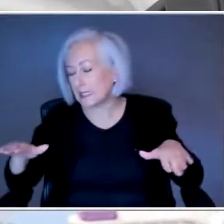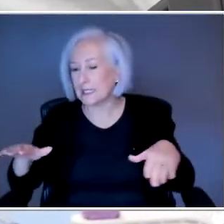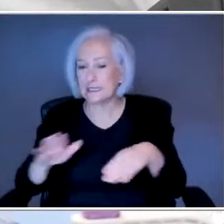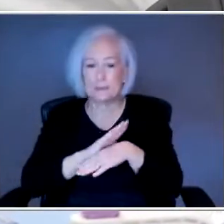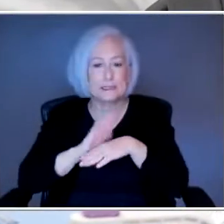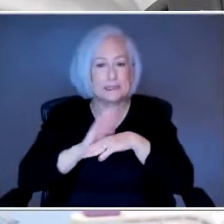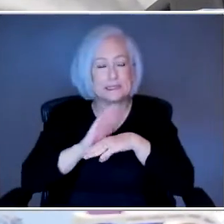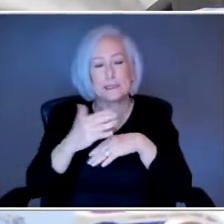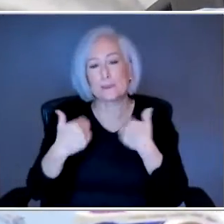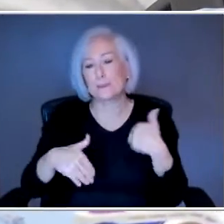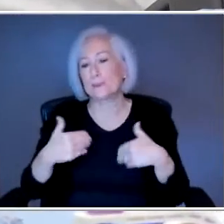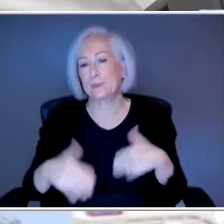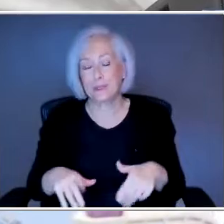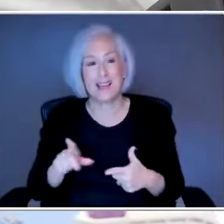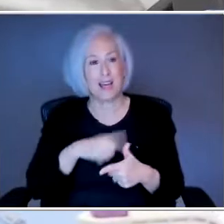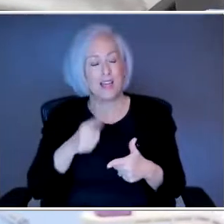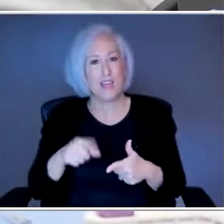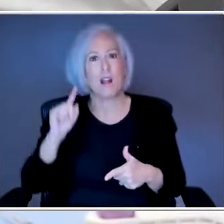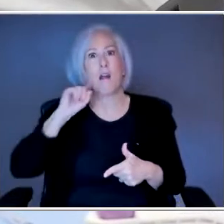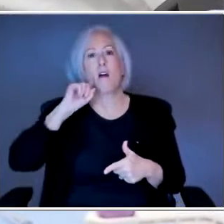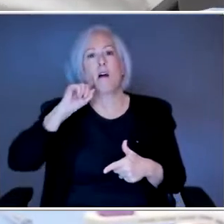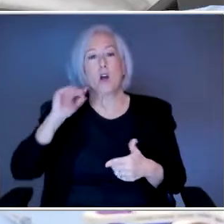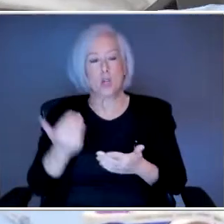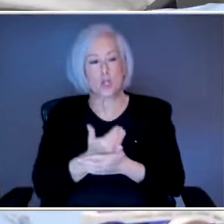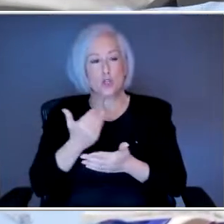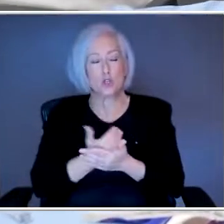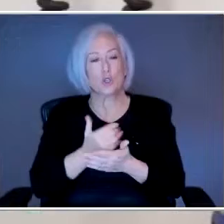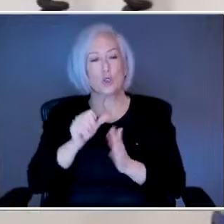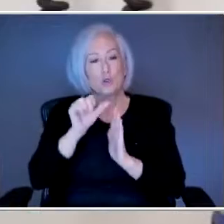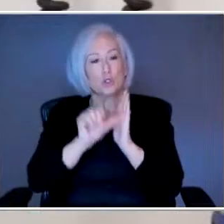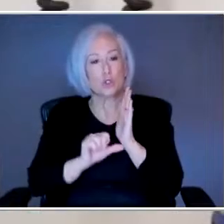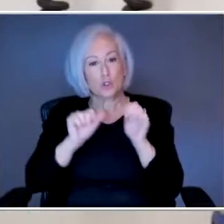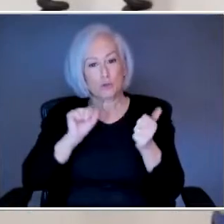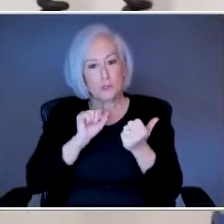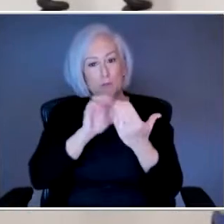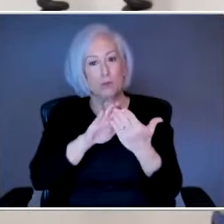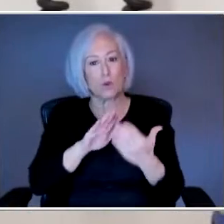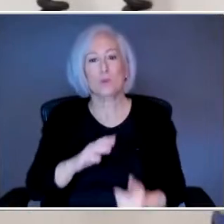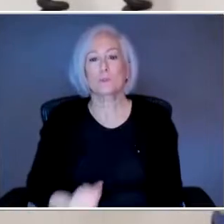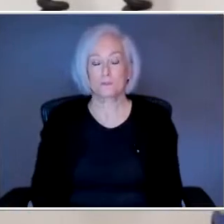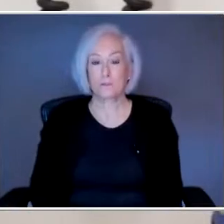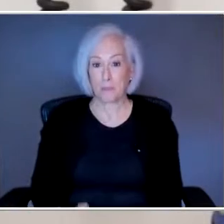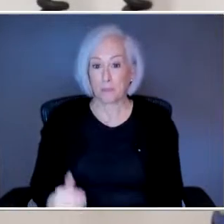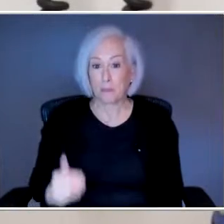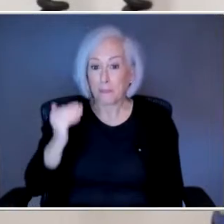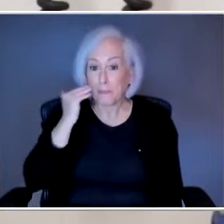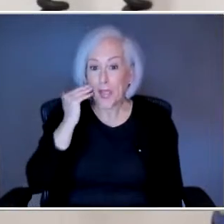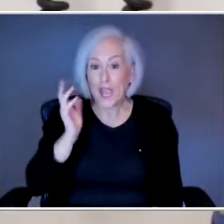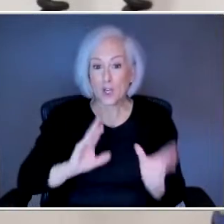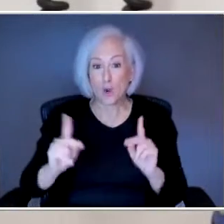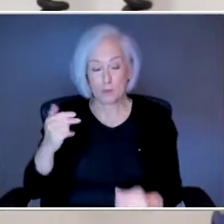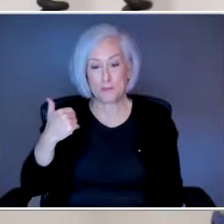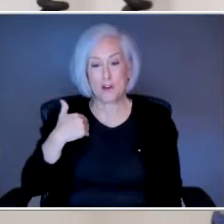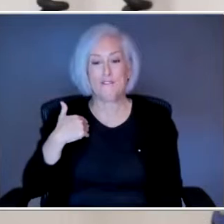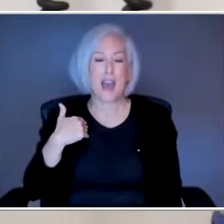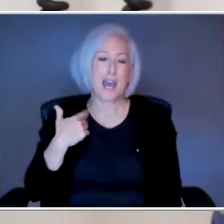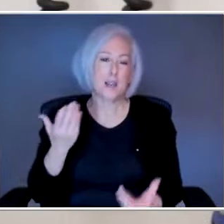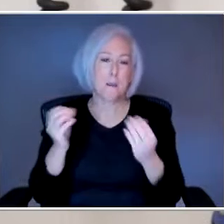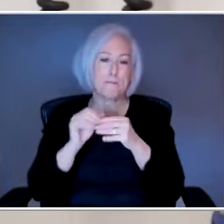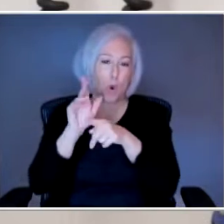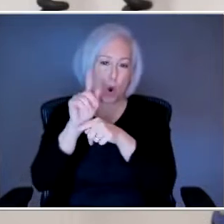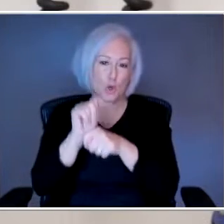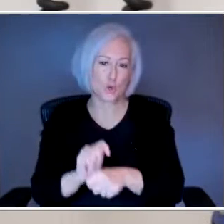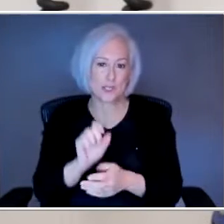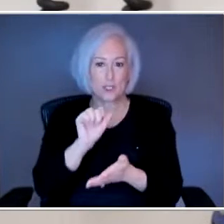then she heard about this new surgical technique. I know people that have had the traditional surgery. I was expecting, one